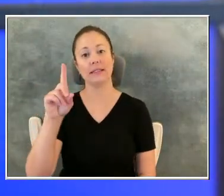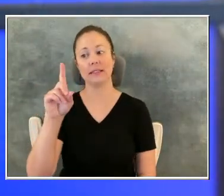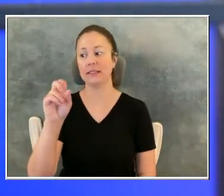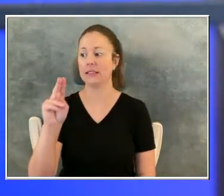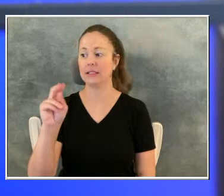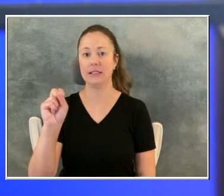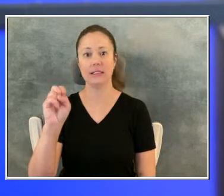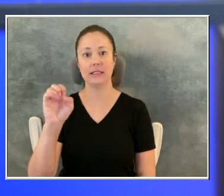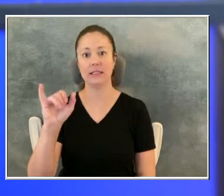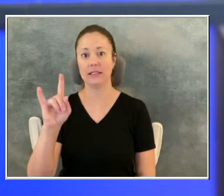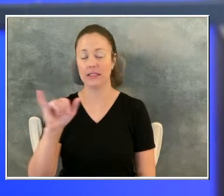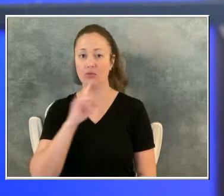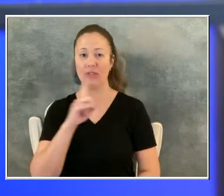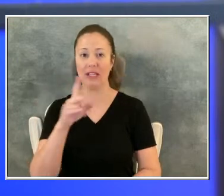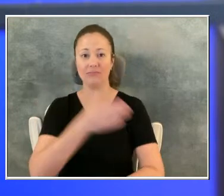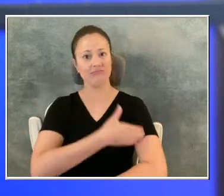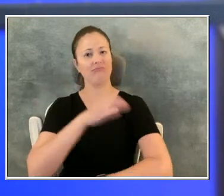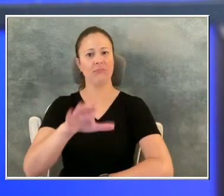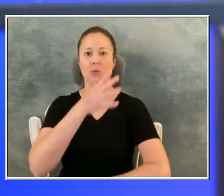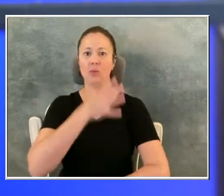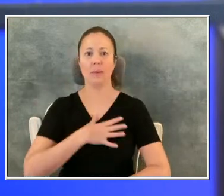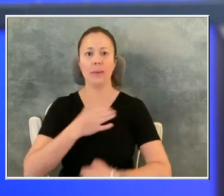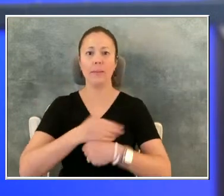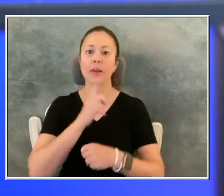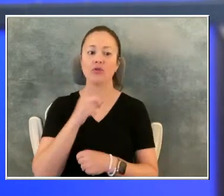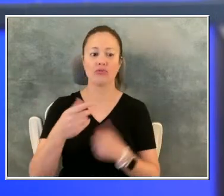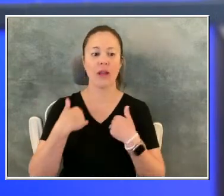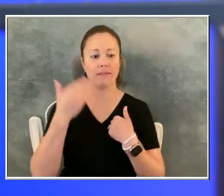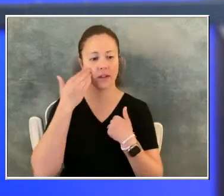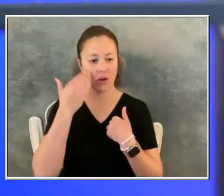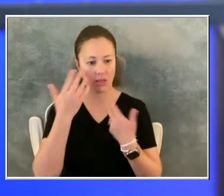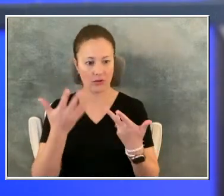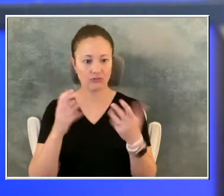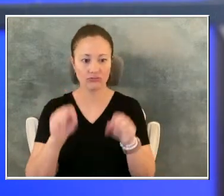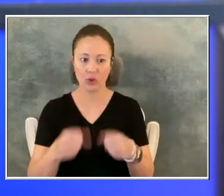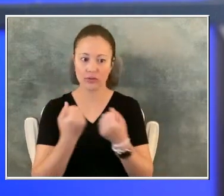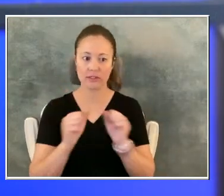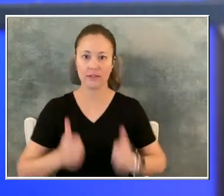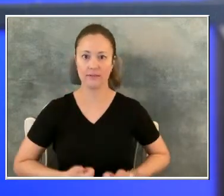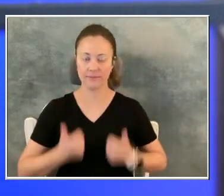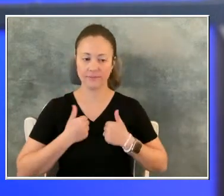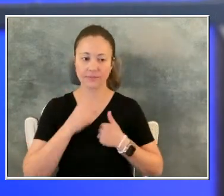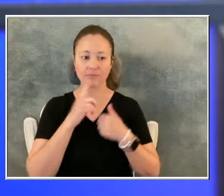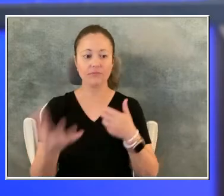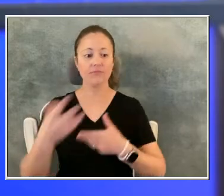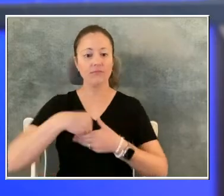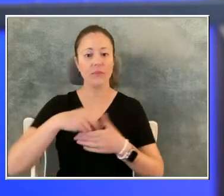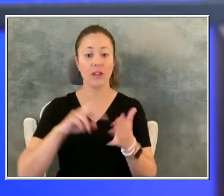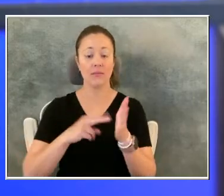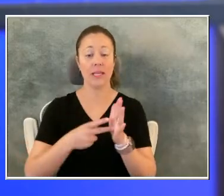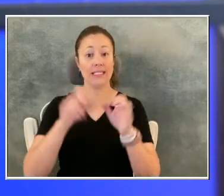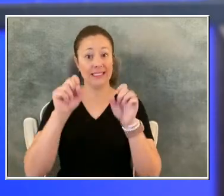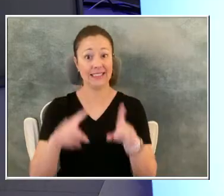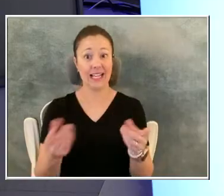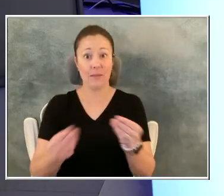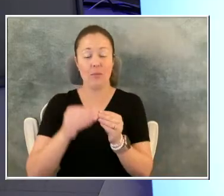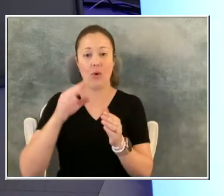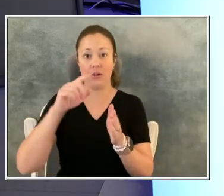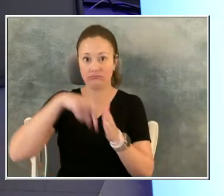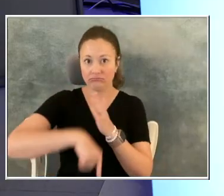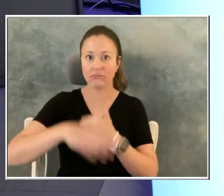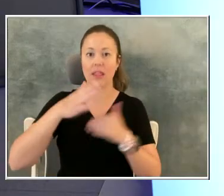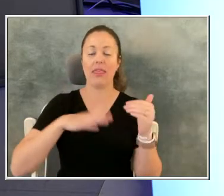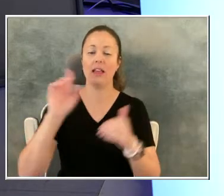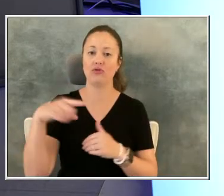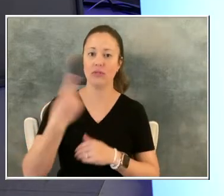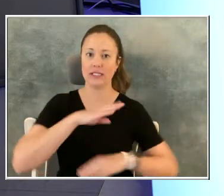sure that they have the knowledge that could end up saving their life. That includes getting tests beyond a mammogram. We're going to talk about those today.